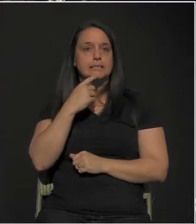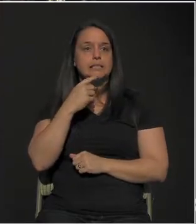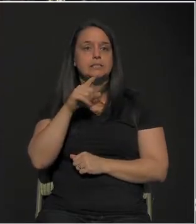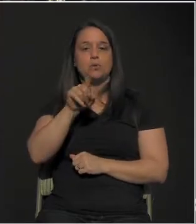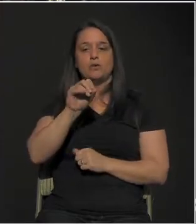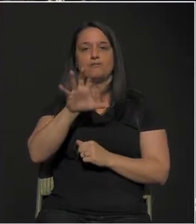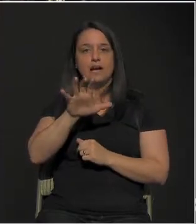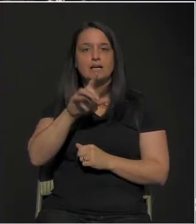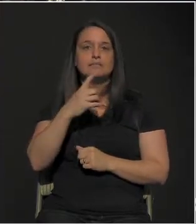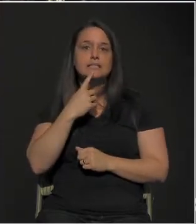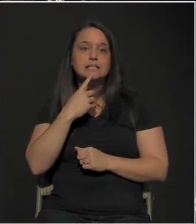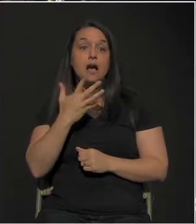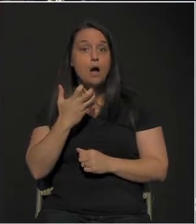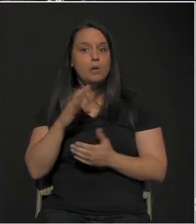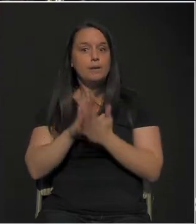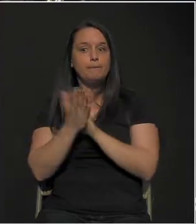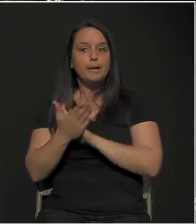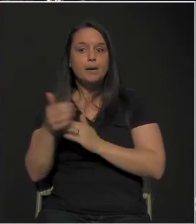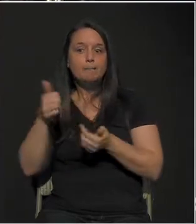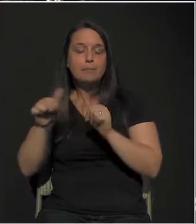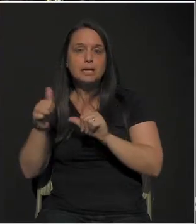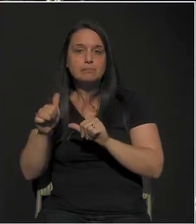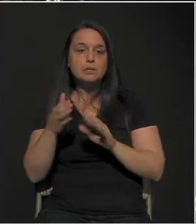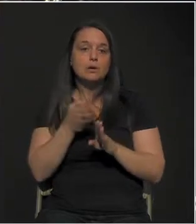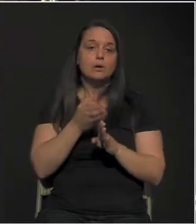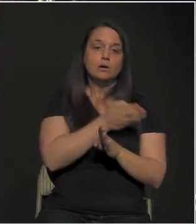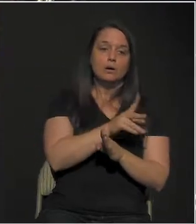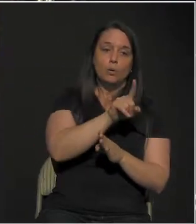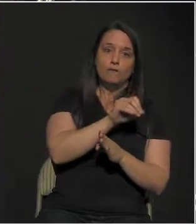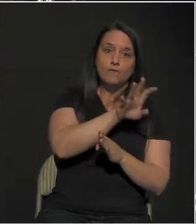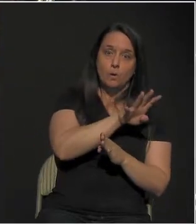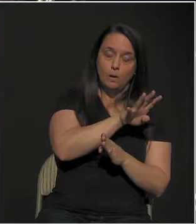Jesus. I want to get baptized. And so seat 104